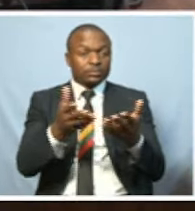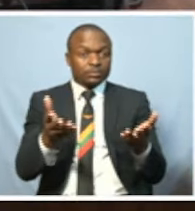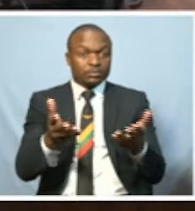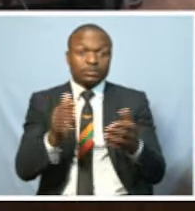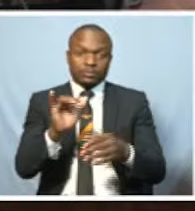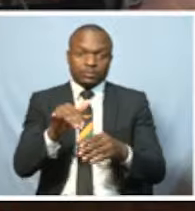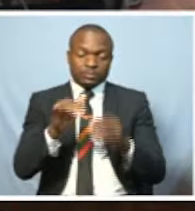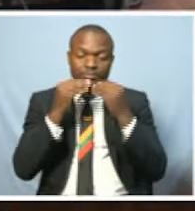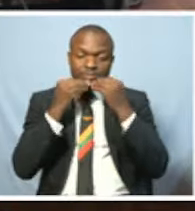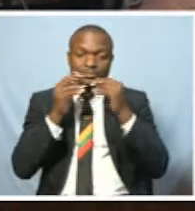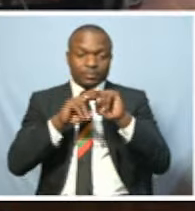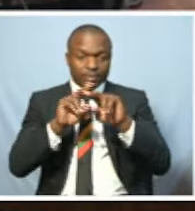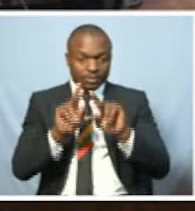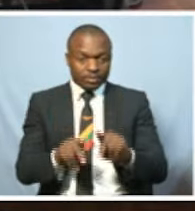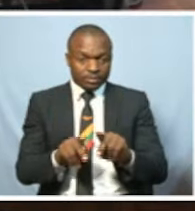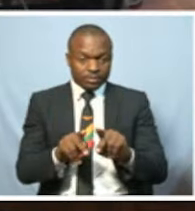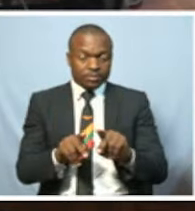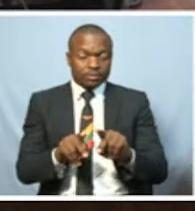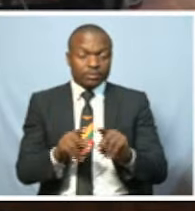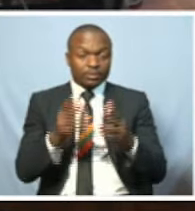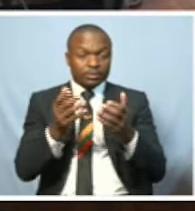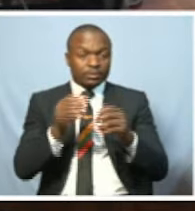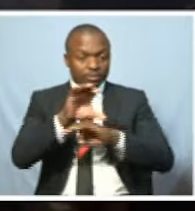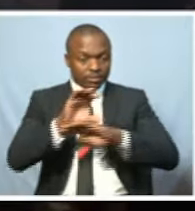thank you, Chair. I think the root cause